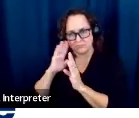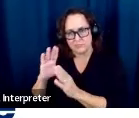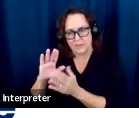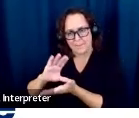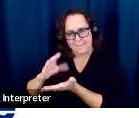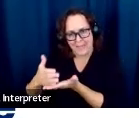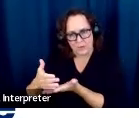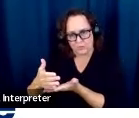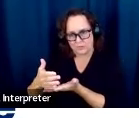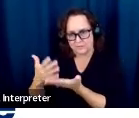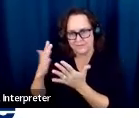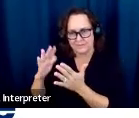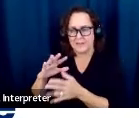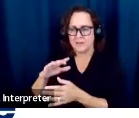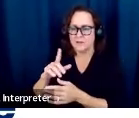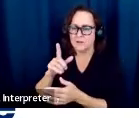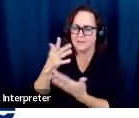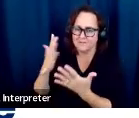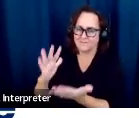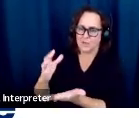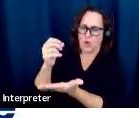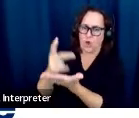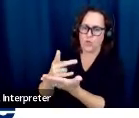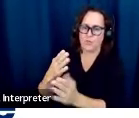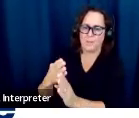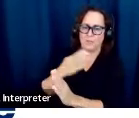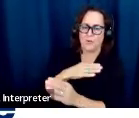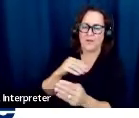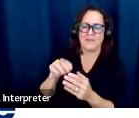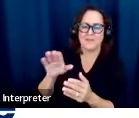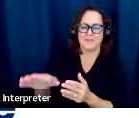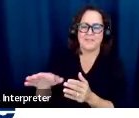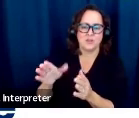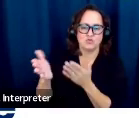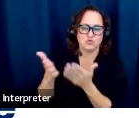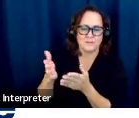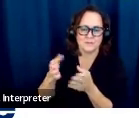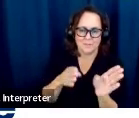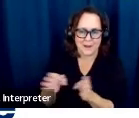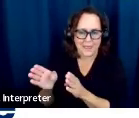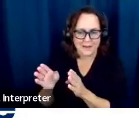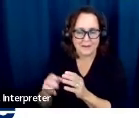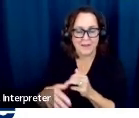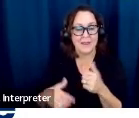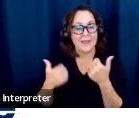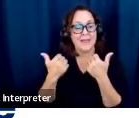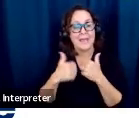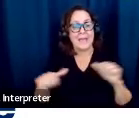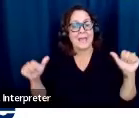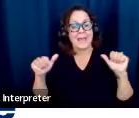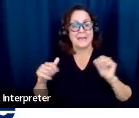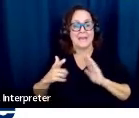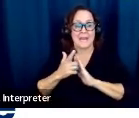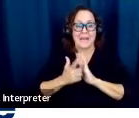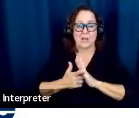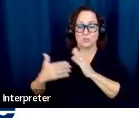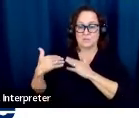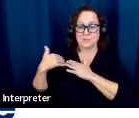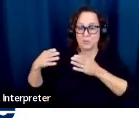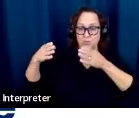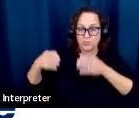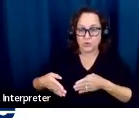authorized in the participant's person-centered service plan. All direct service workers, including any legally responsible individuals or